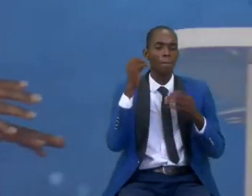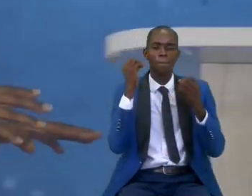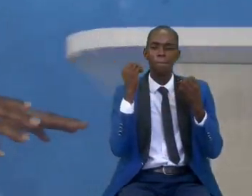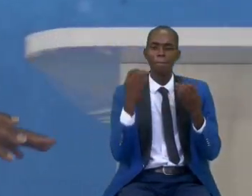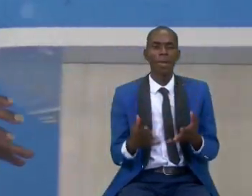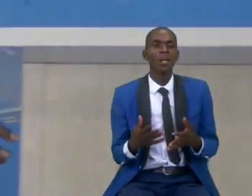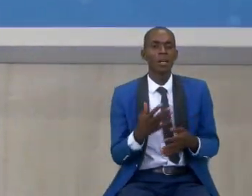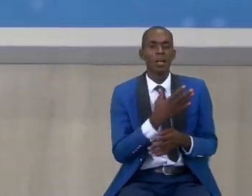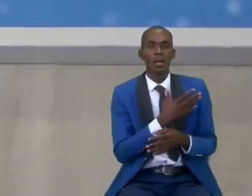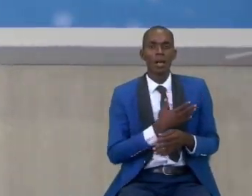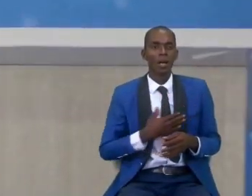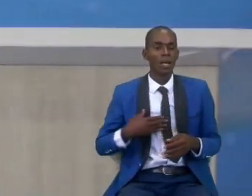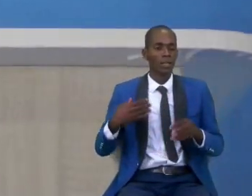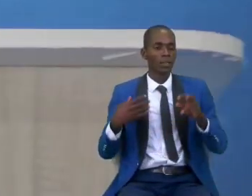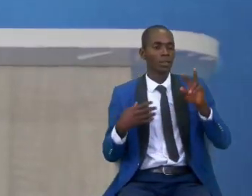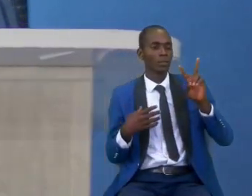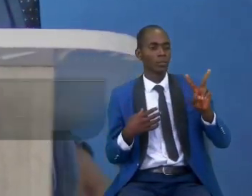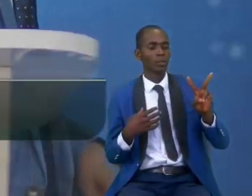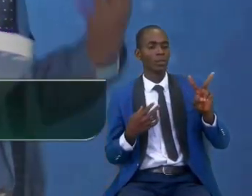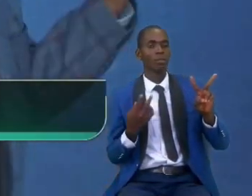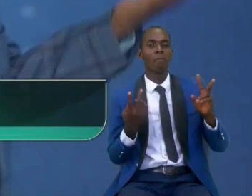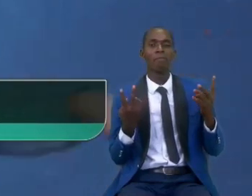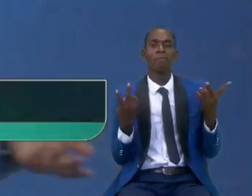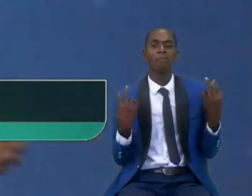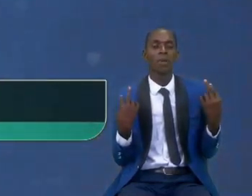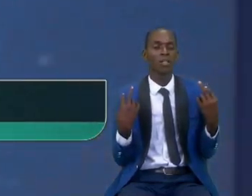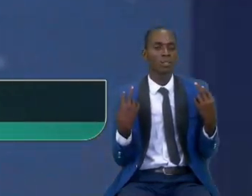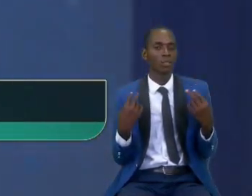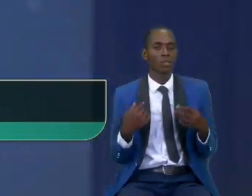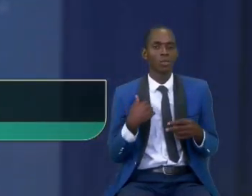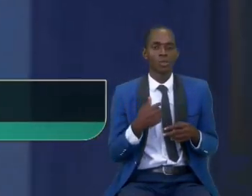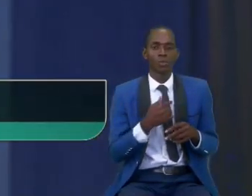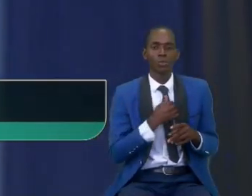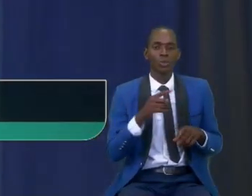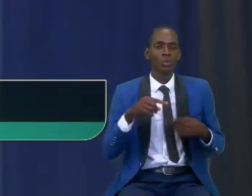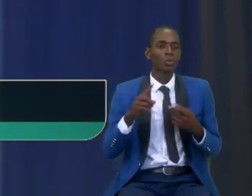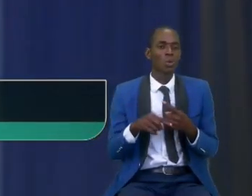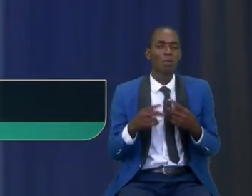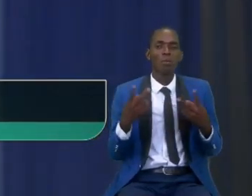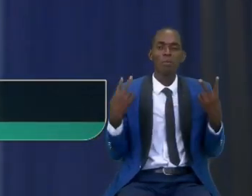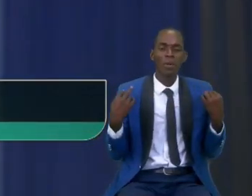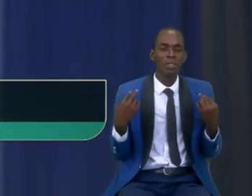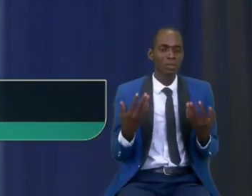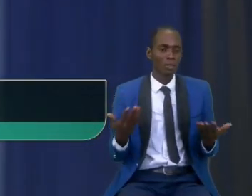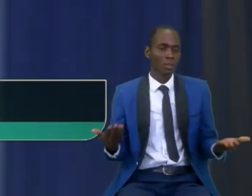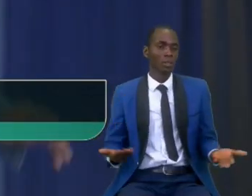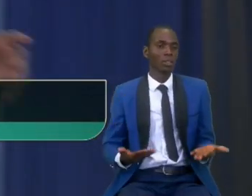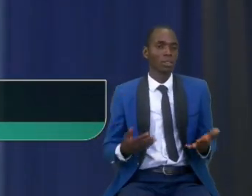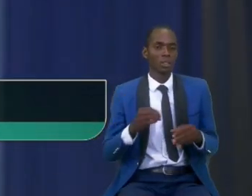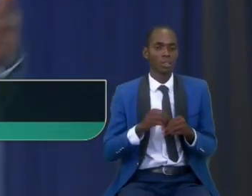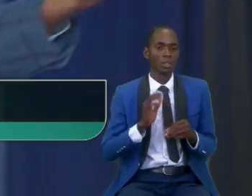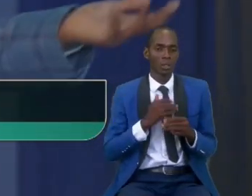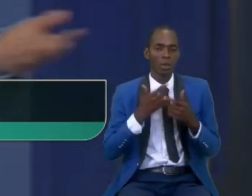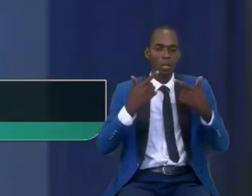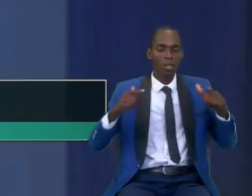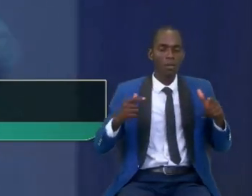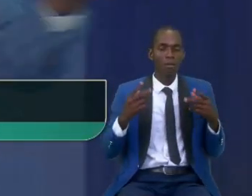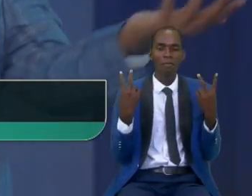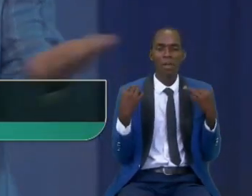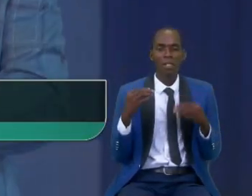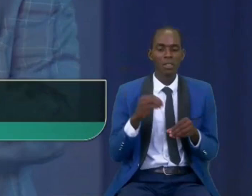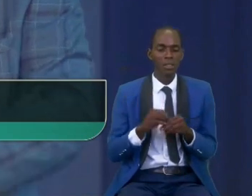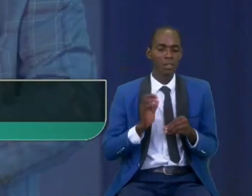go to vanity, vanity here, in our language, vanity, in our dressing, vanity, in